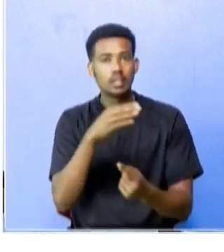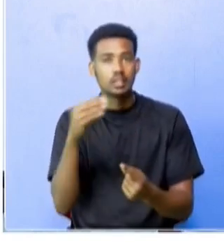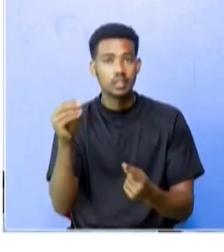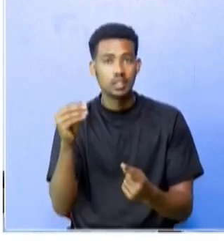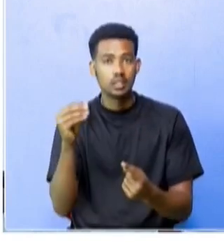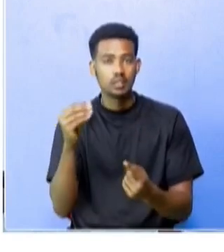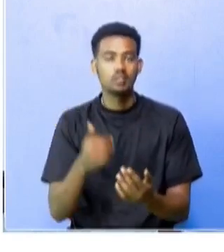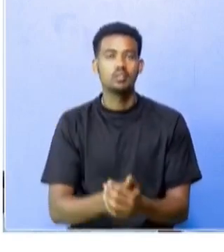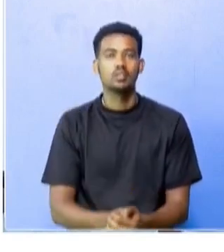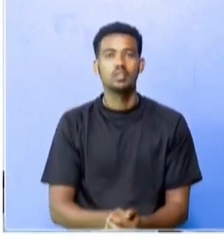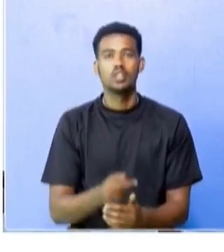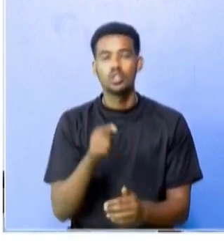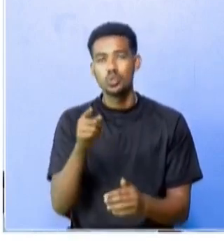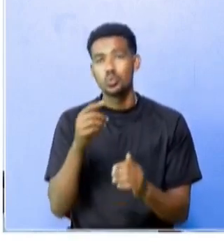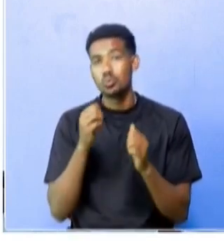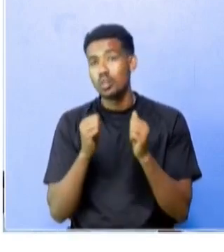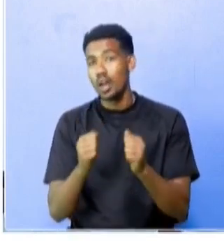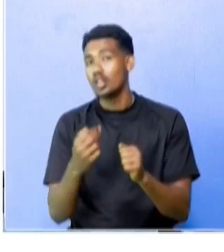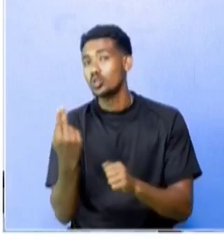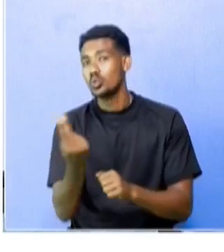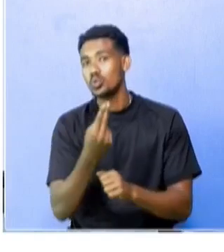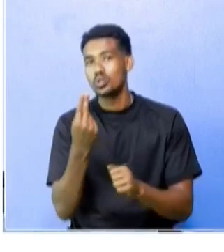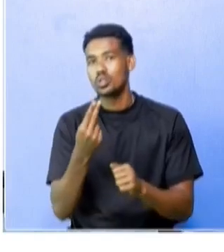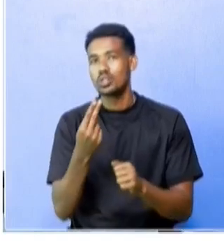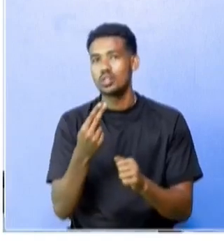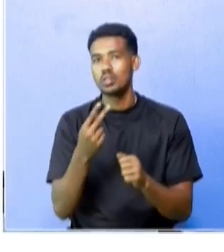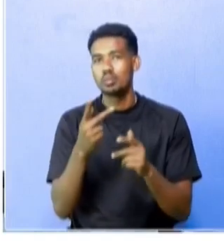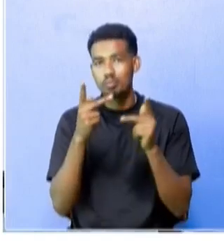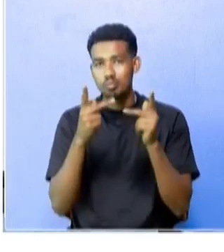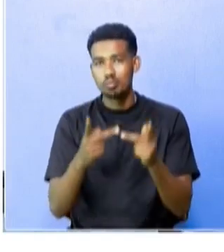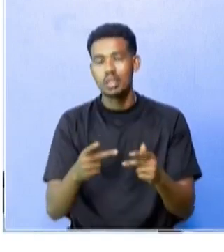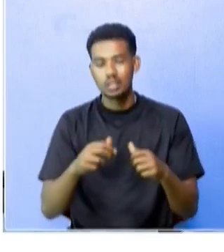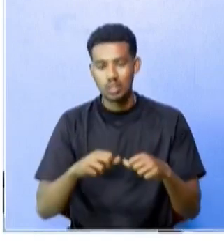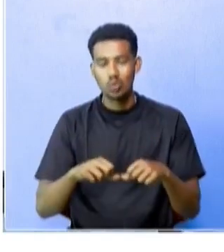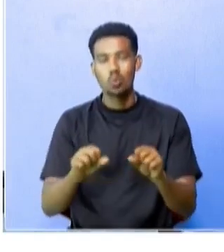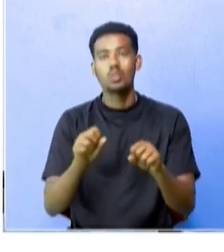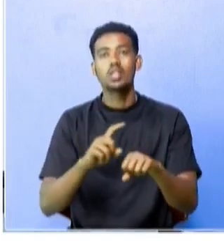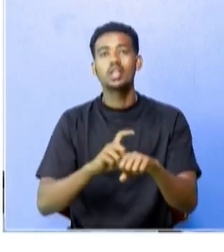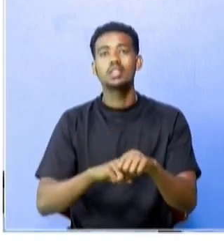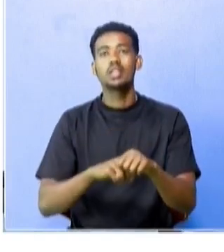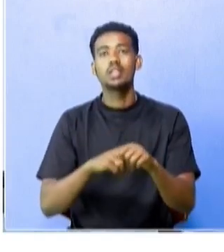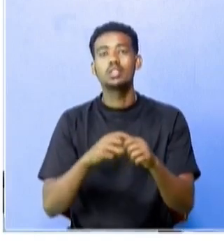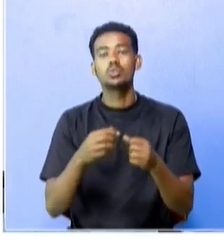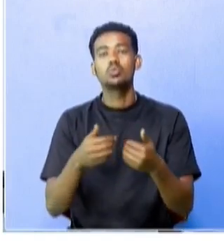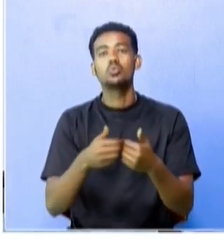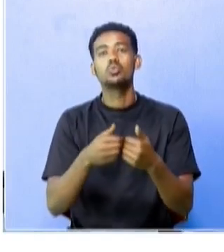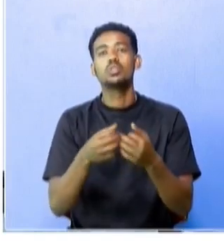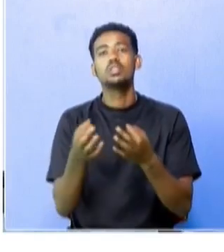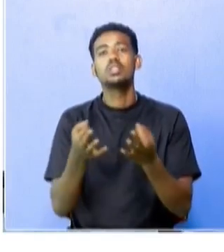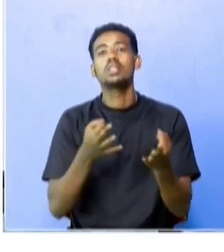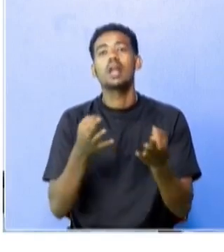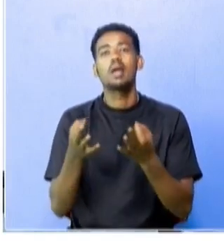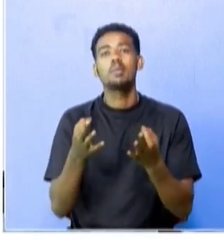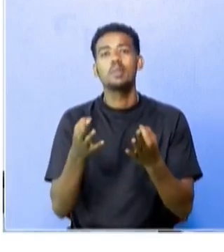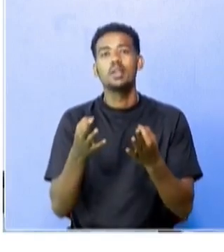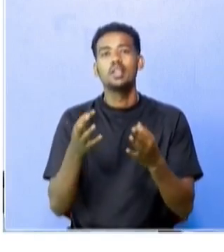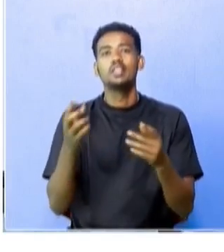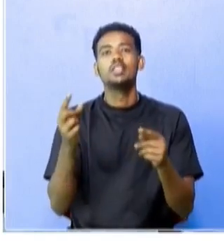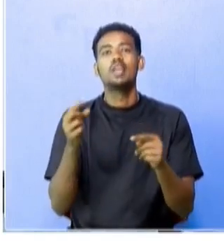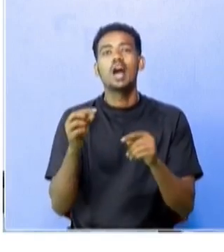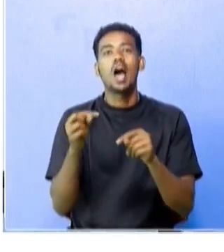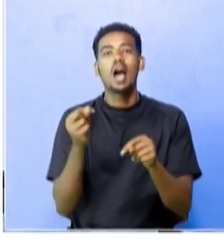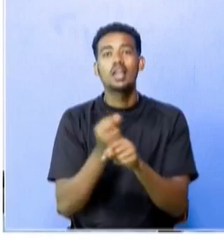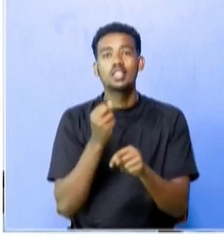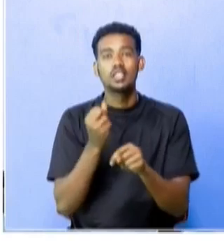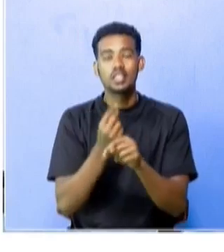also you can use present continuous tense to describe the action